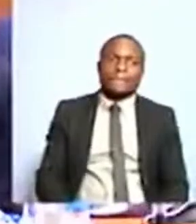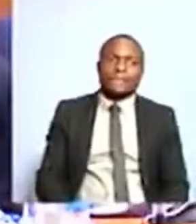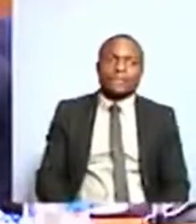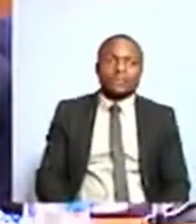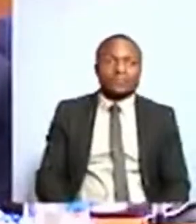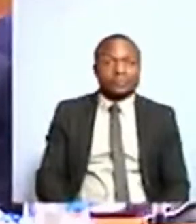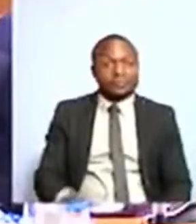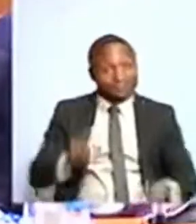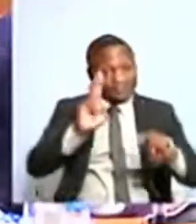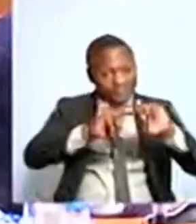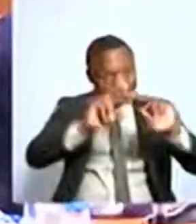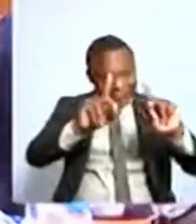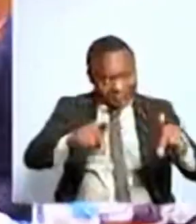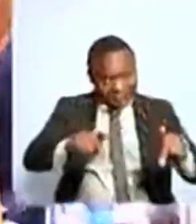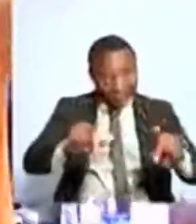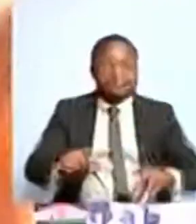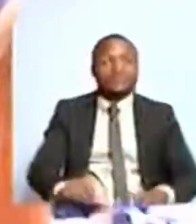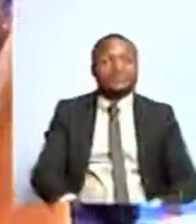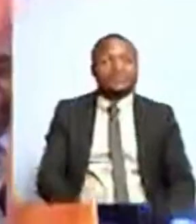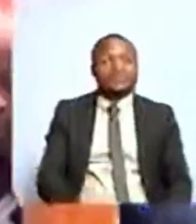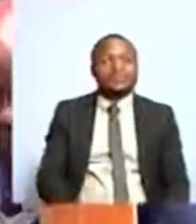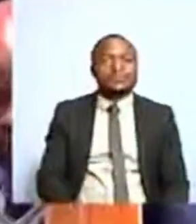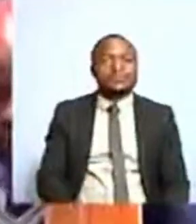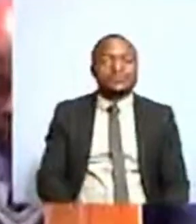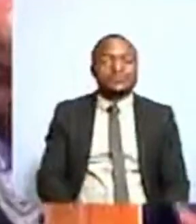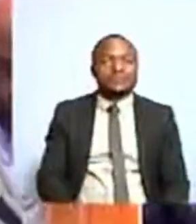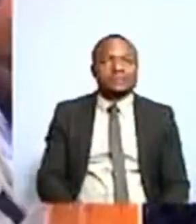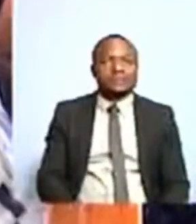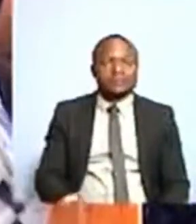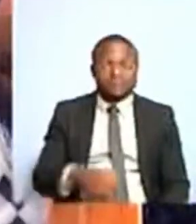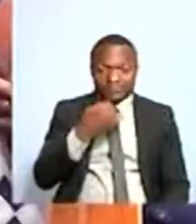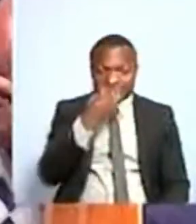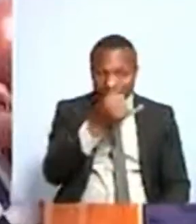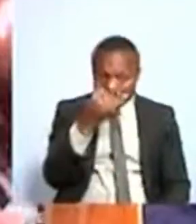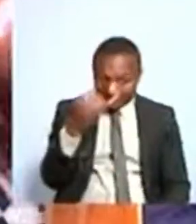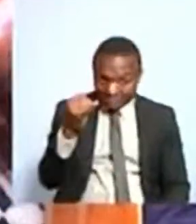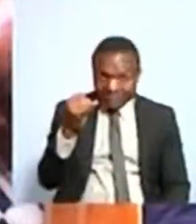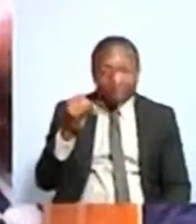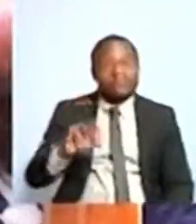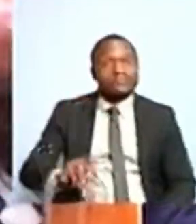Member. Mr. Chairman, the issue of